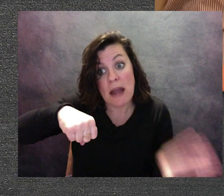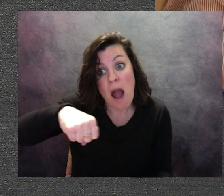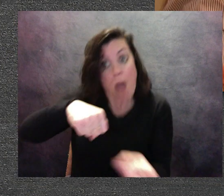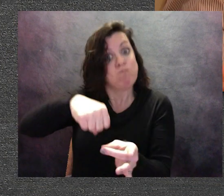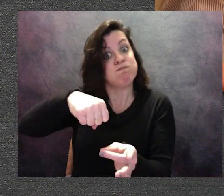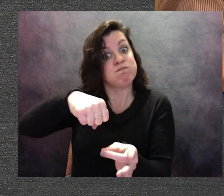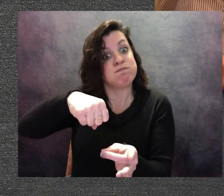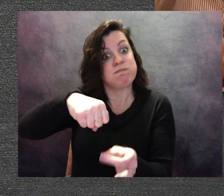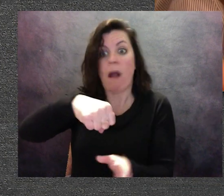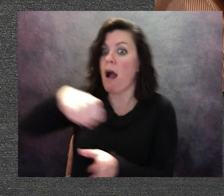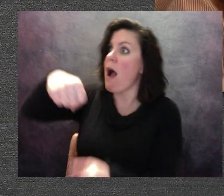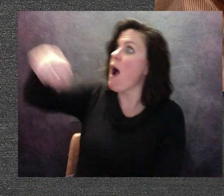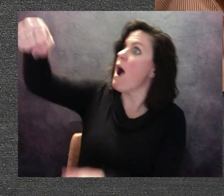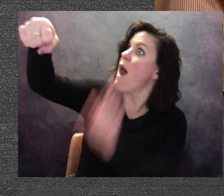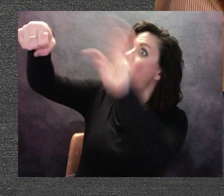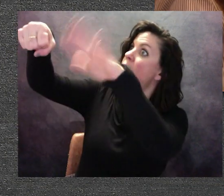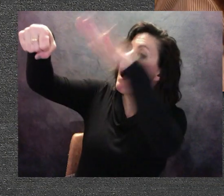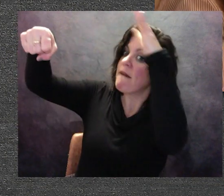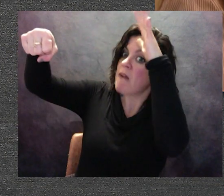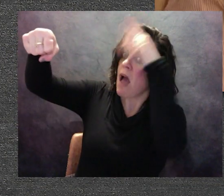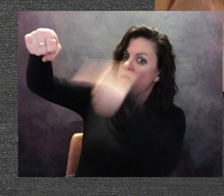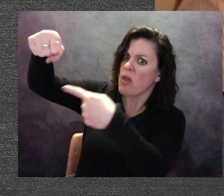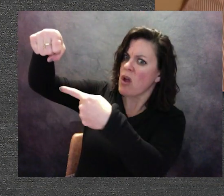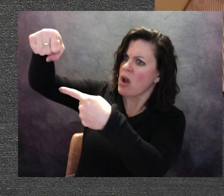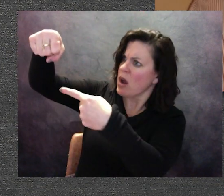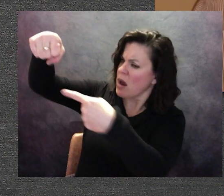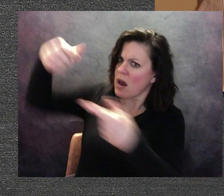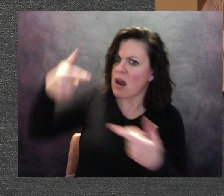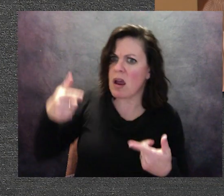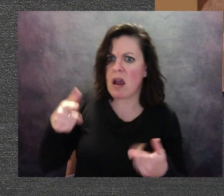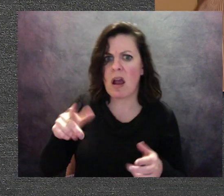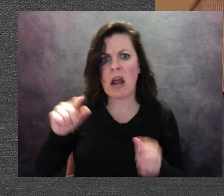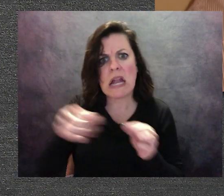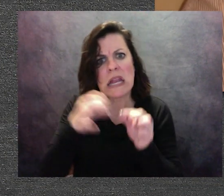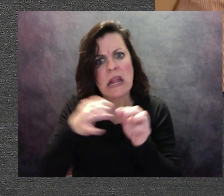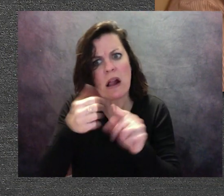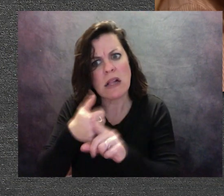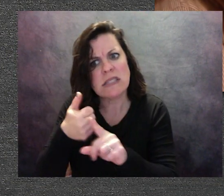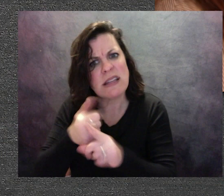his father, sometimes the needle is a magnet.